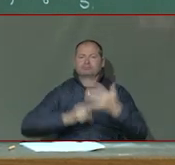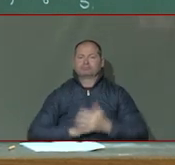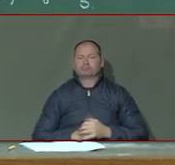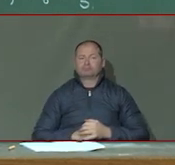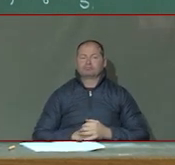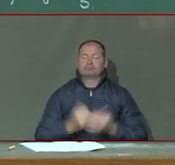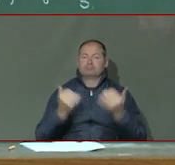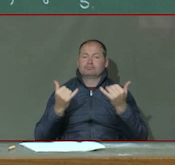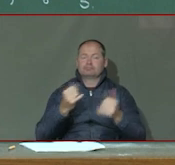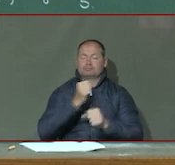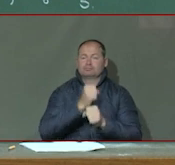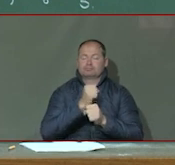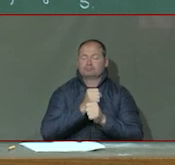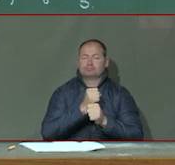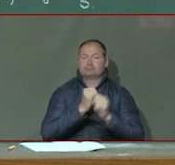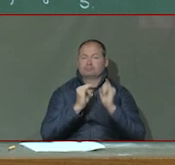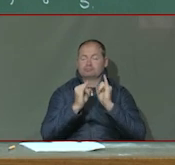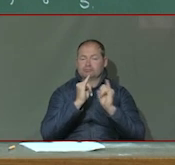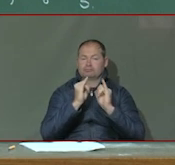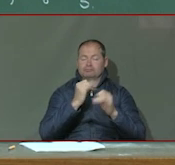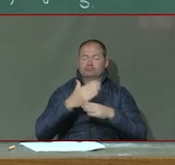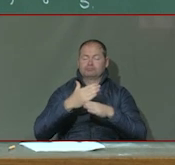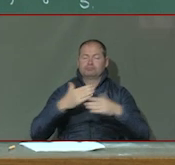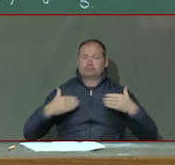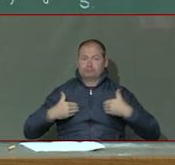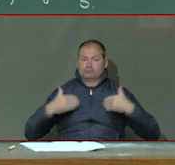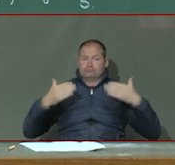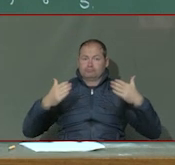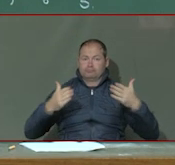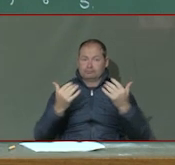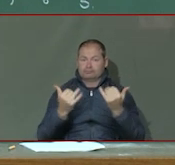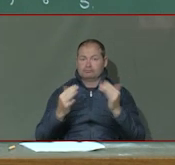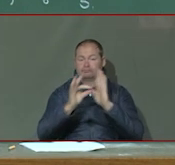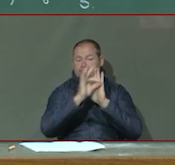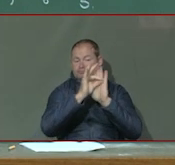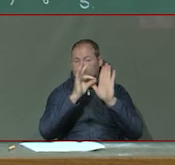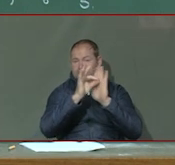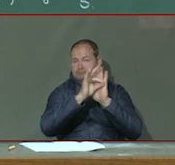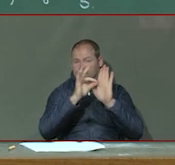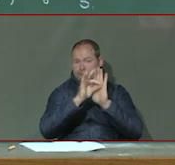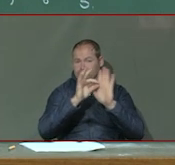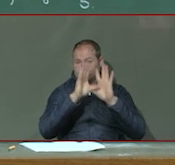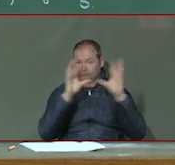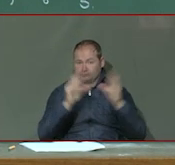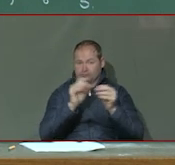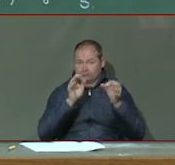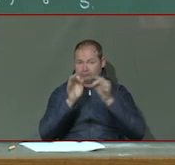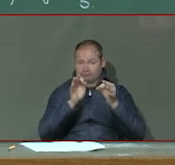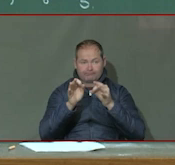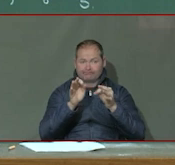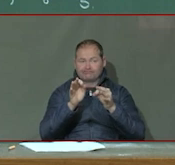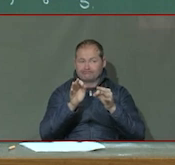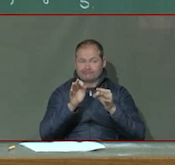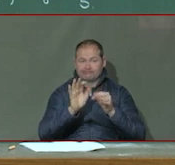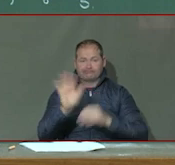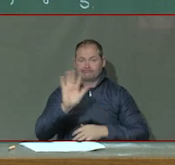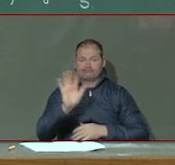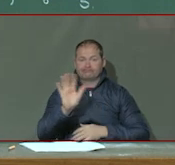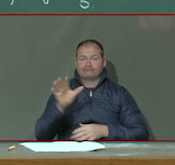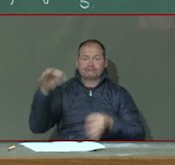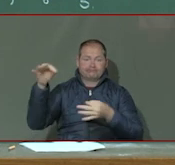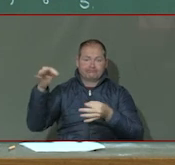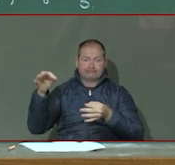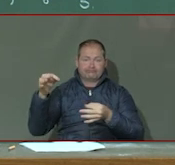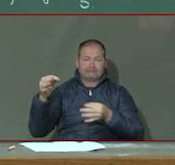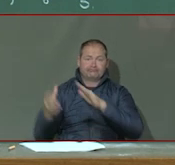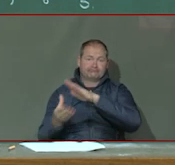formulas for the gradient, the distance between 2 points, the coordinates of the midpoint. Everything is there. You just need to look at it.